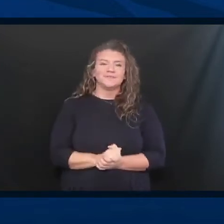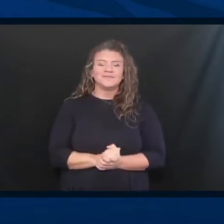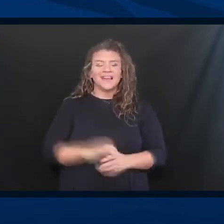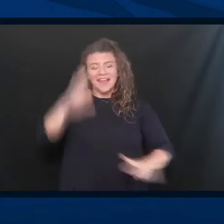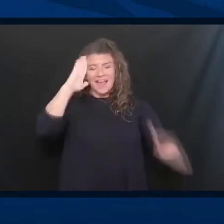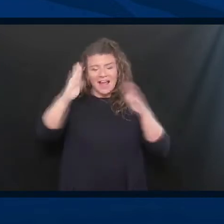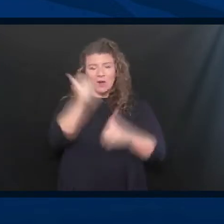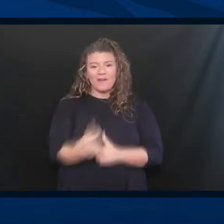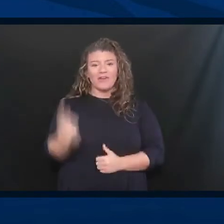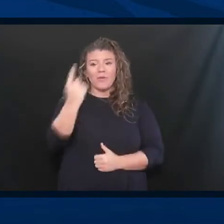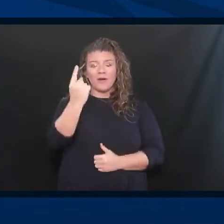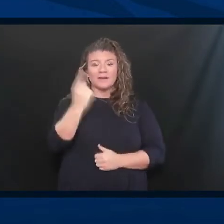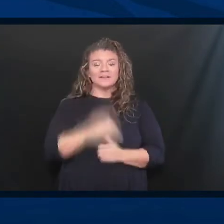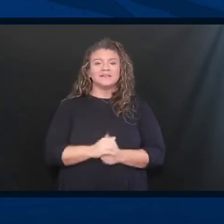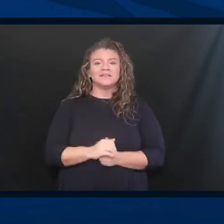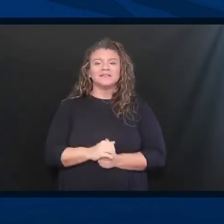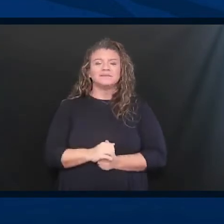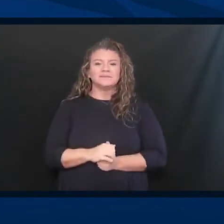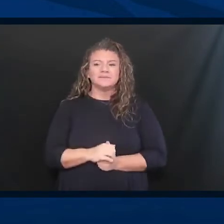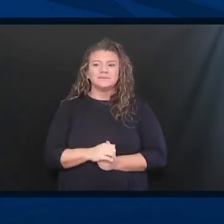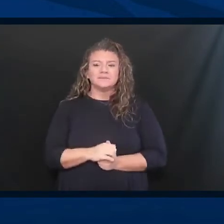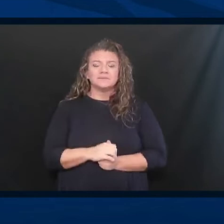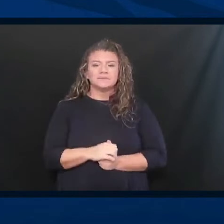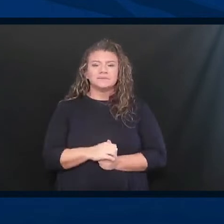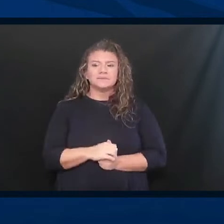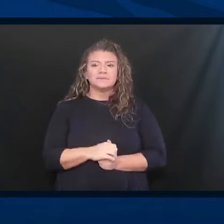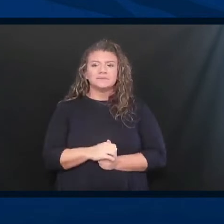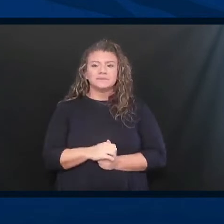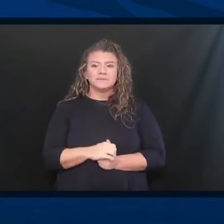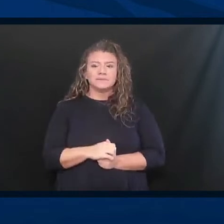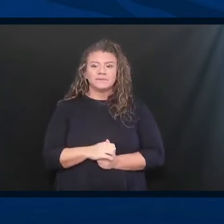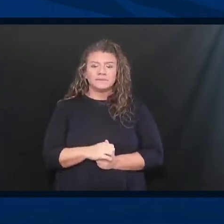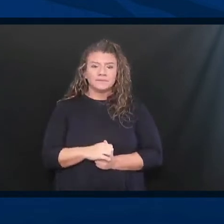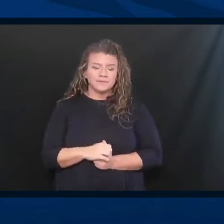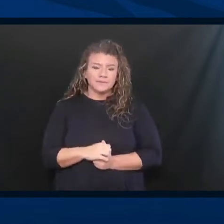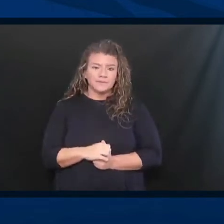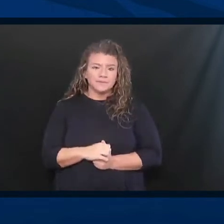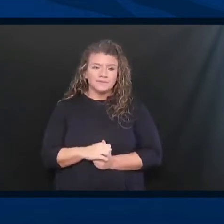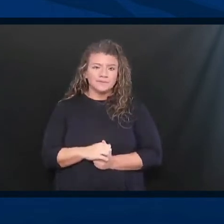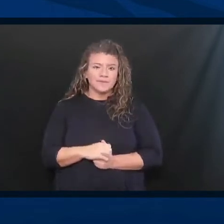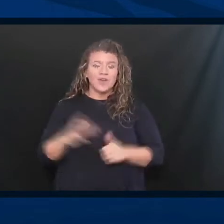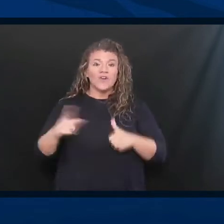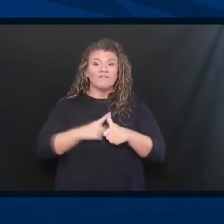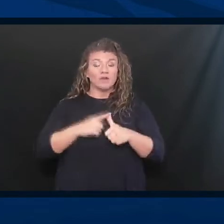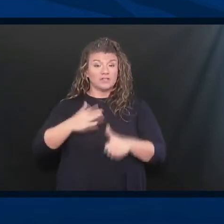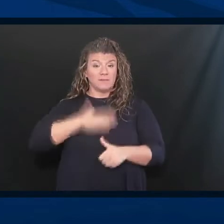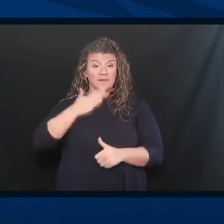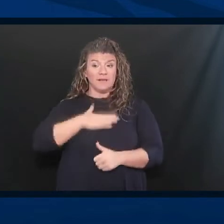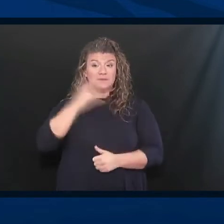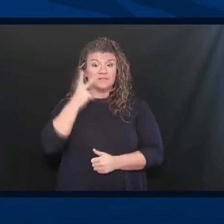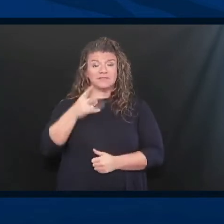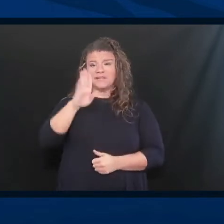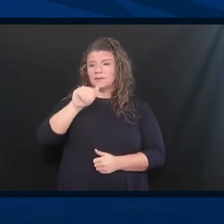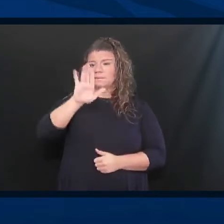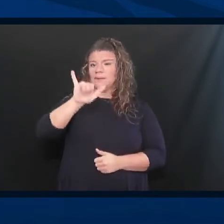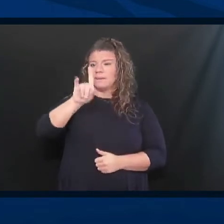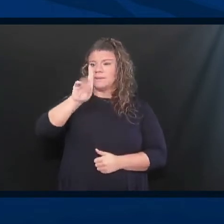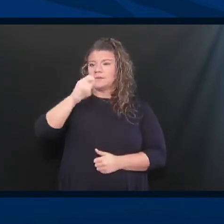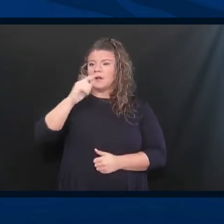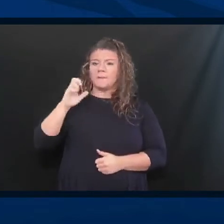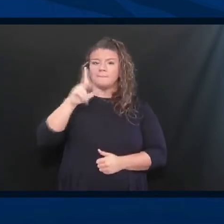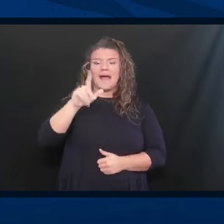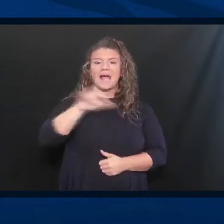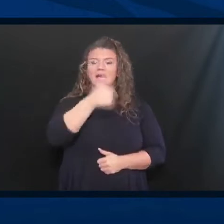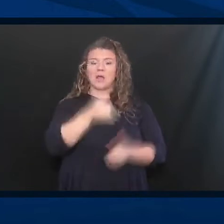Greetings to everybody. I'm in a hospital waiting room having some tests done. Nothing to worry about. First of all, I'm glad to see Babydog back, and we have another